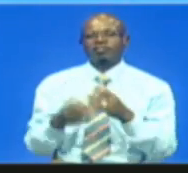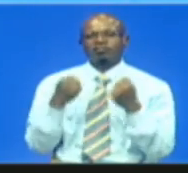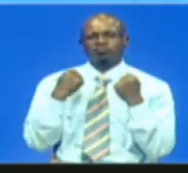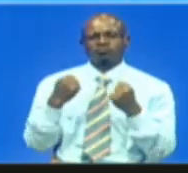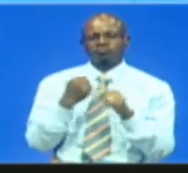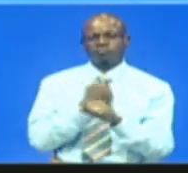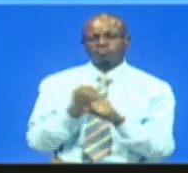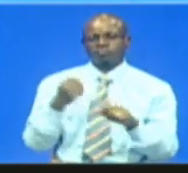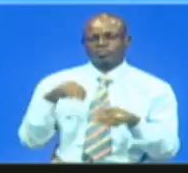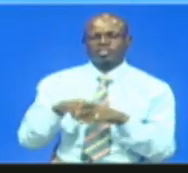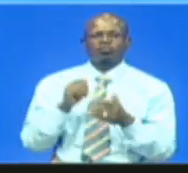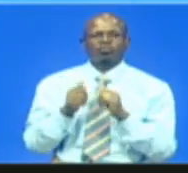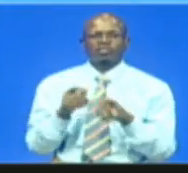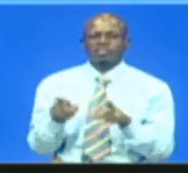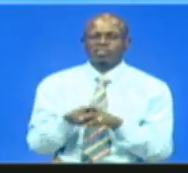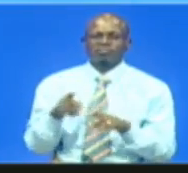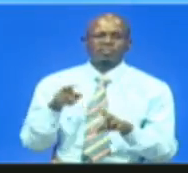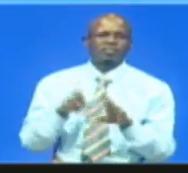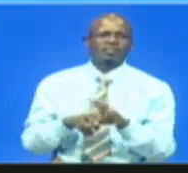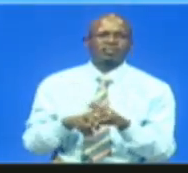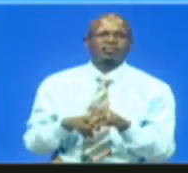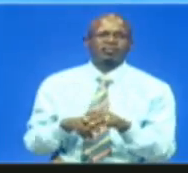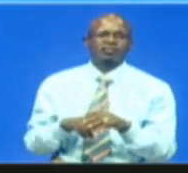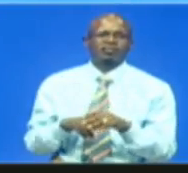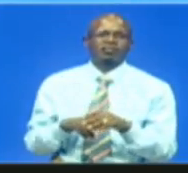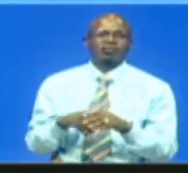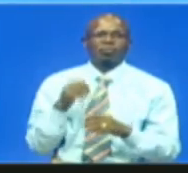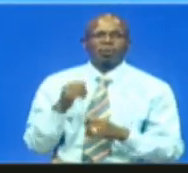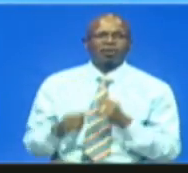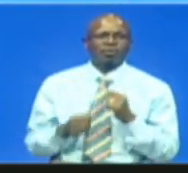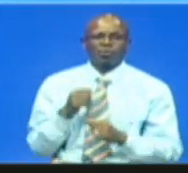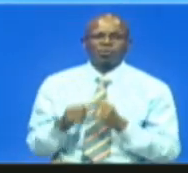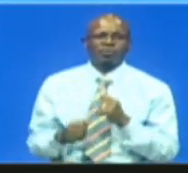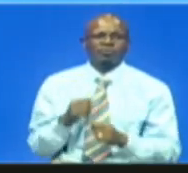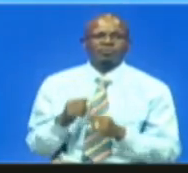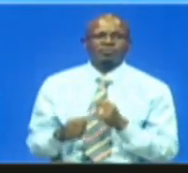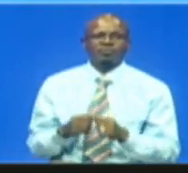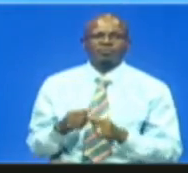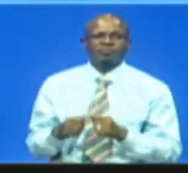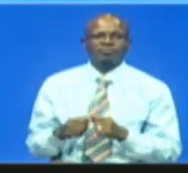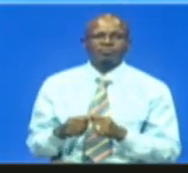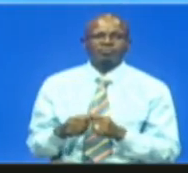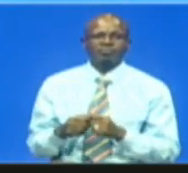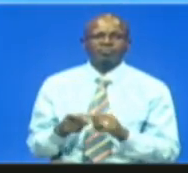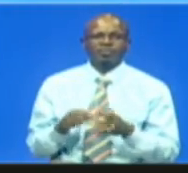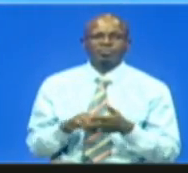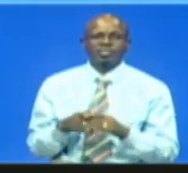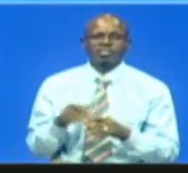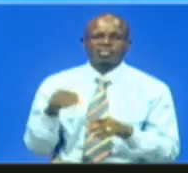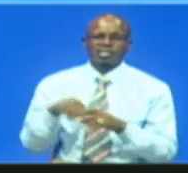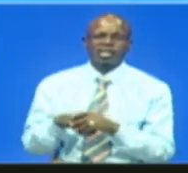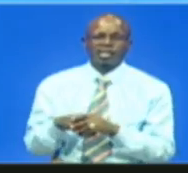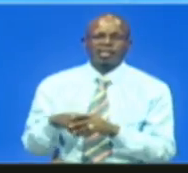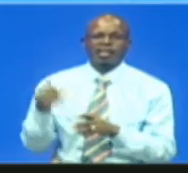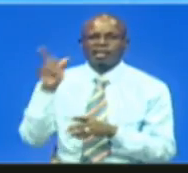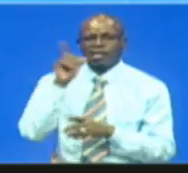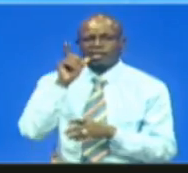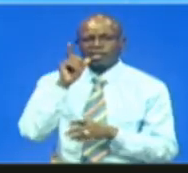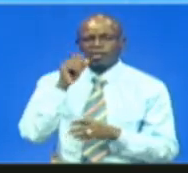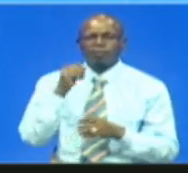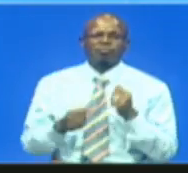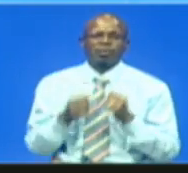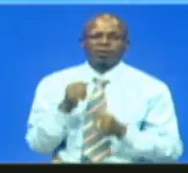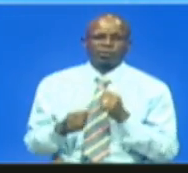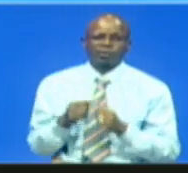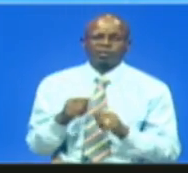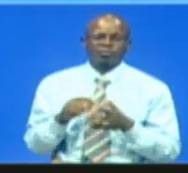In the big city marathons, focus is usually on the big name athletes. Case in point, in Sunday's London Marathon, all eyes were on eventual